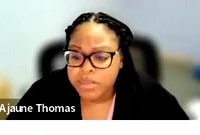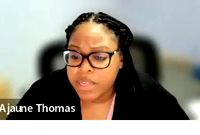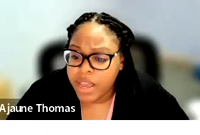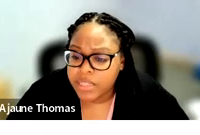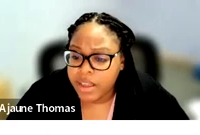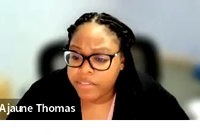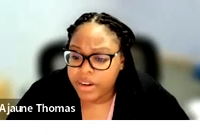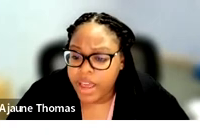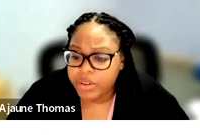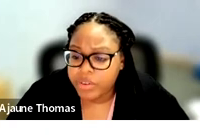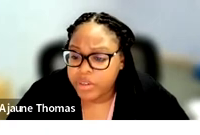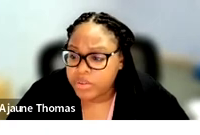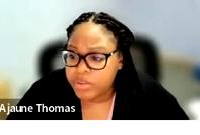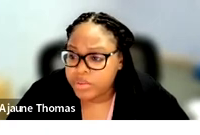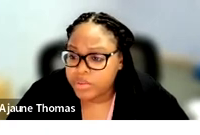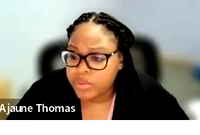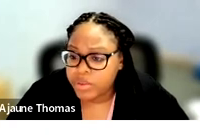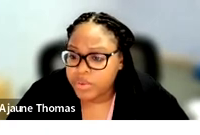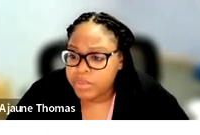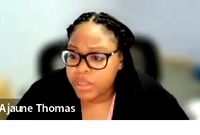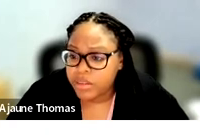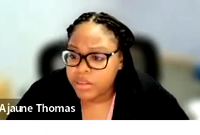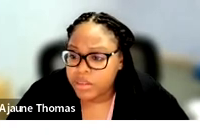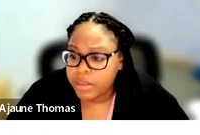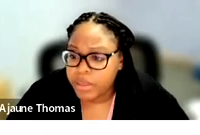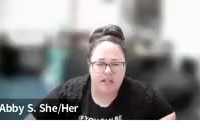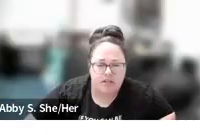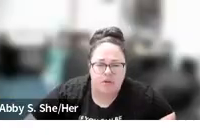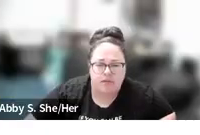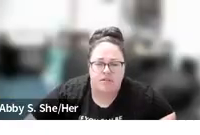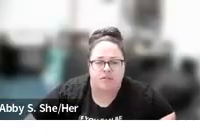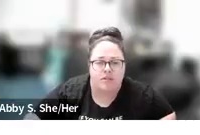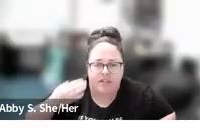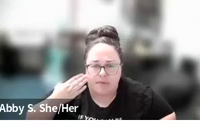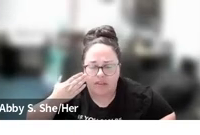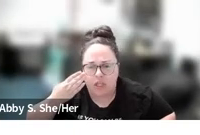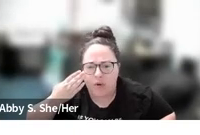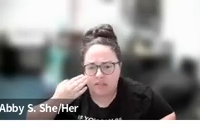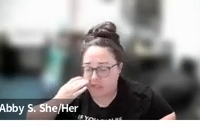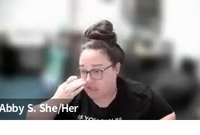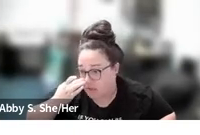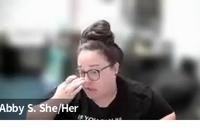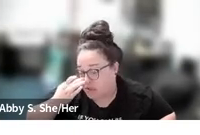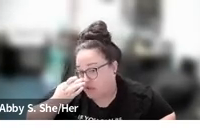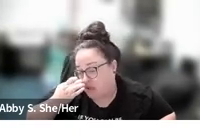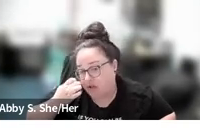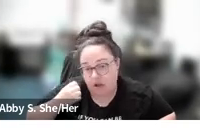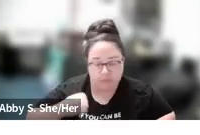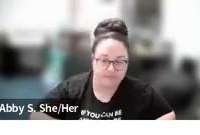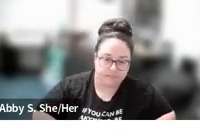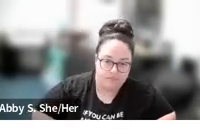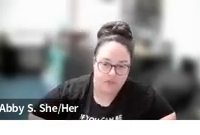Does Samsung have a non-universal USB, Abby? I think it's a universal USB. The USB-C, which is